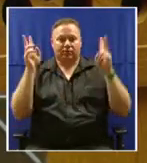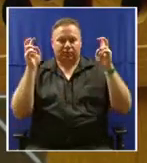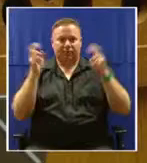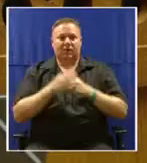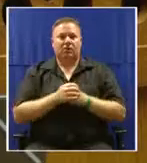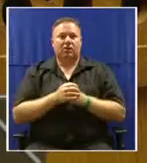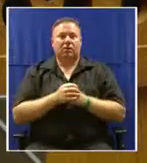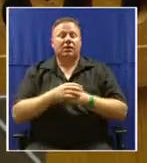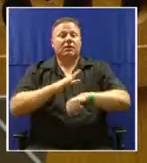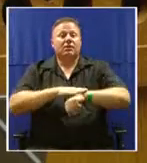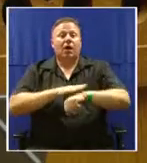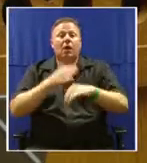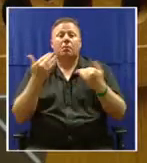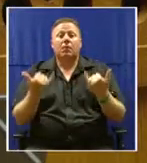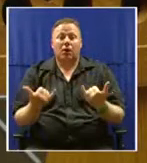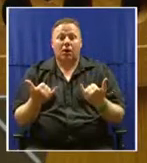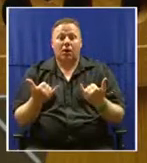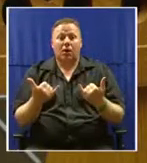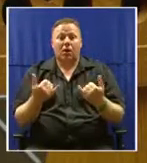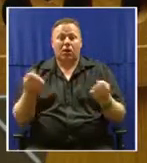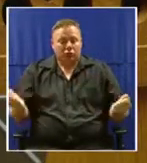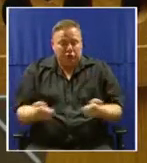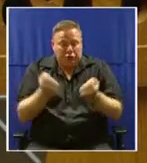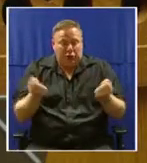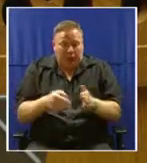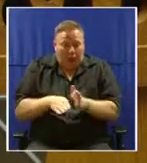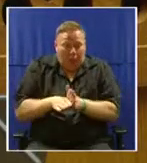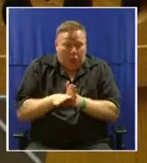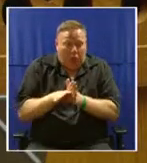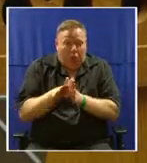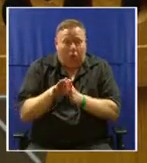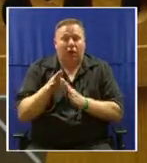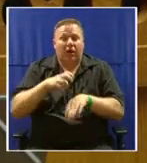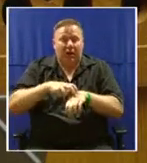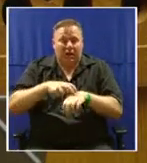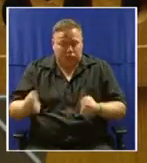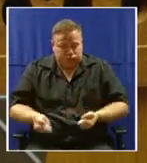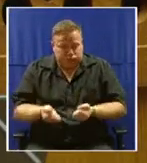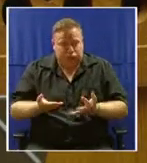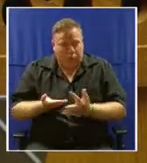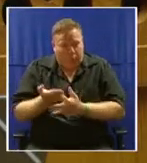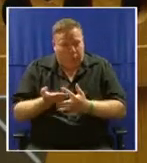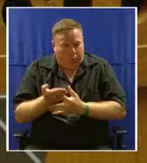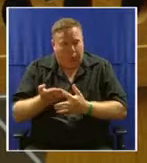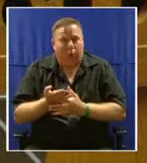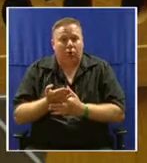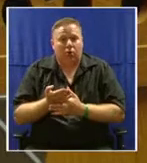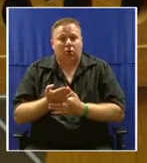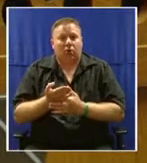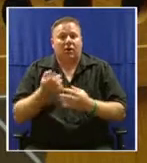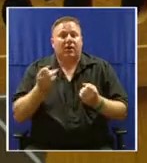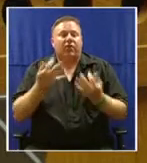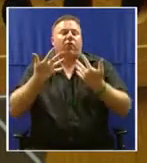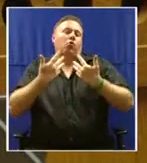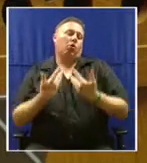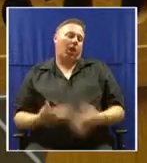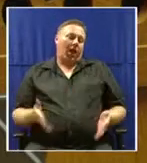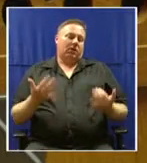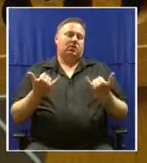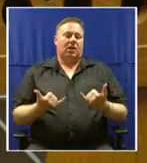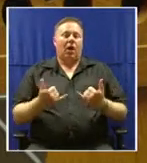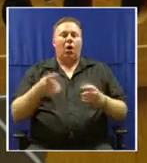to intensify the struggle on all fronts. To relax our efforts now would be